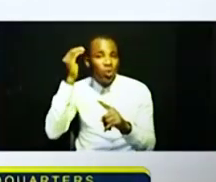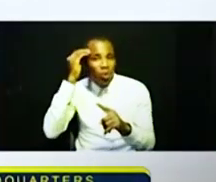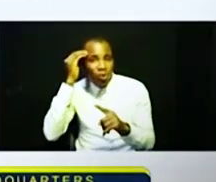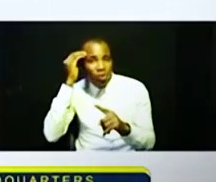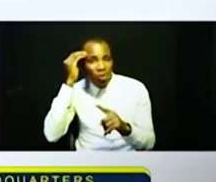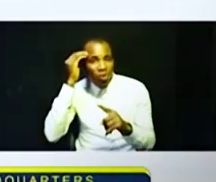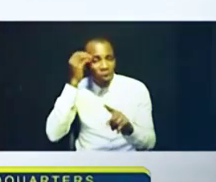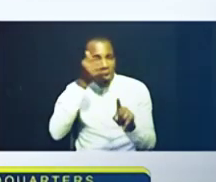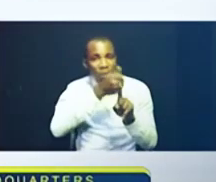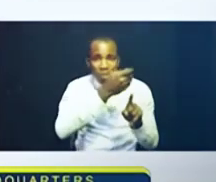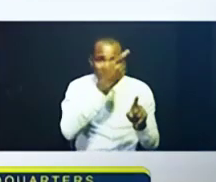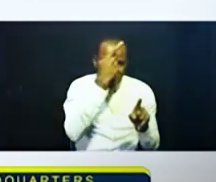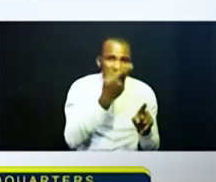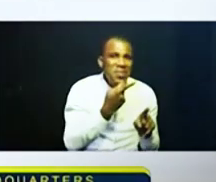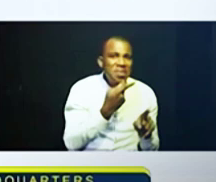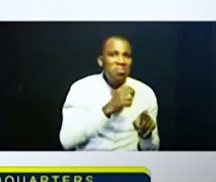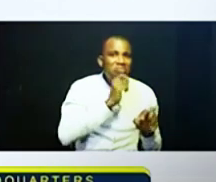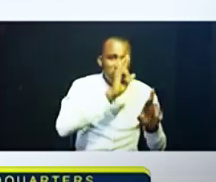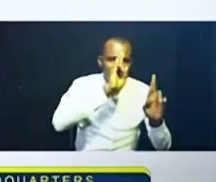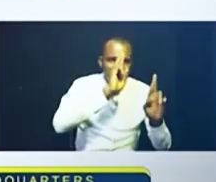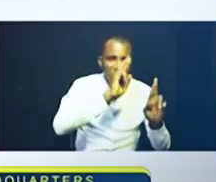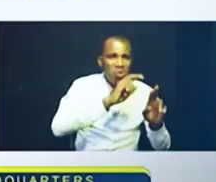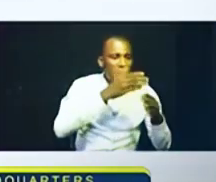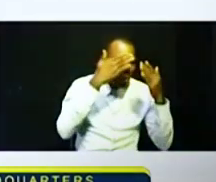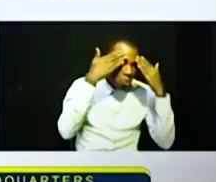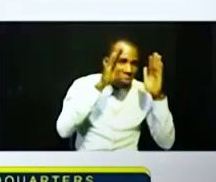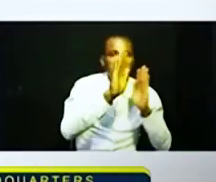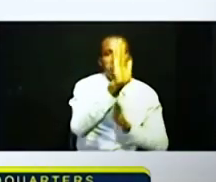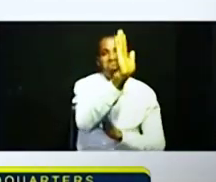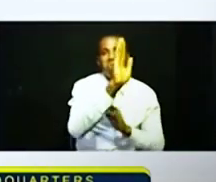law. The